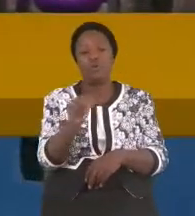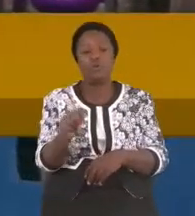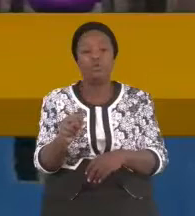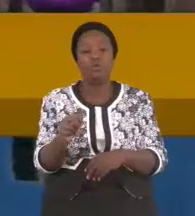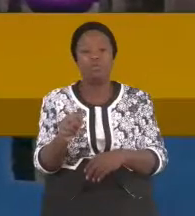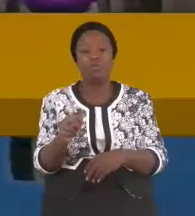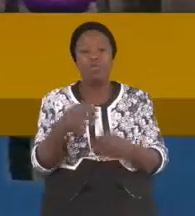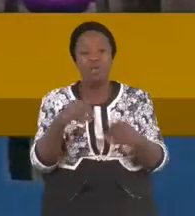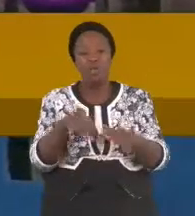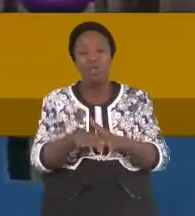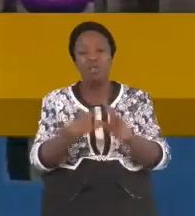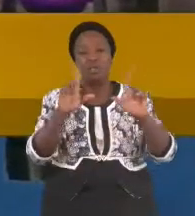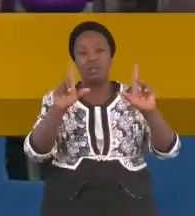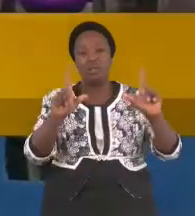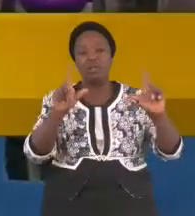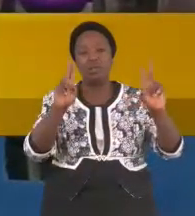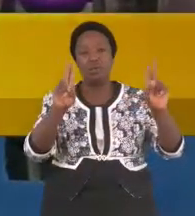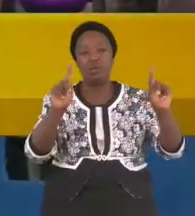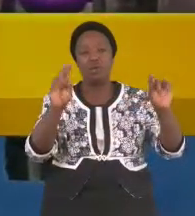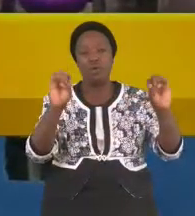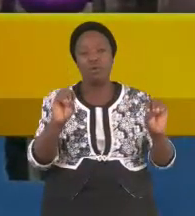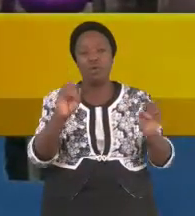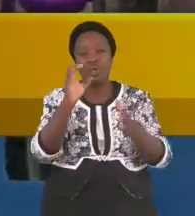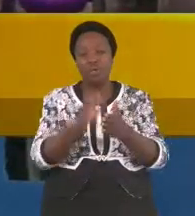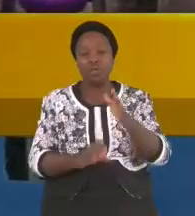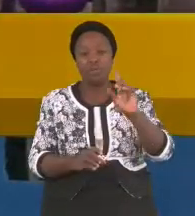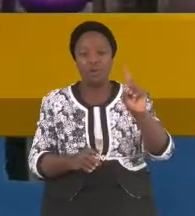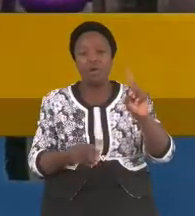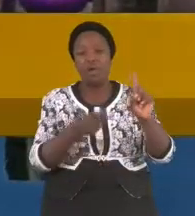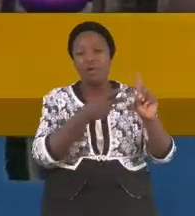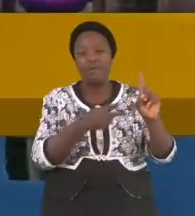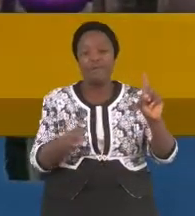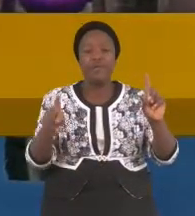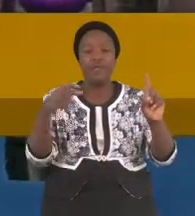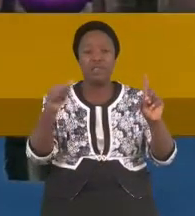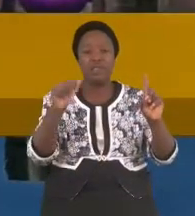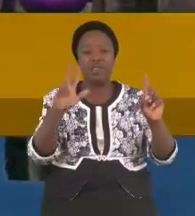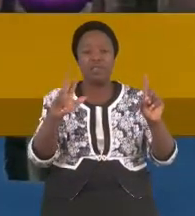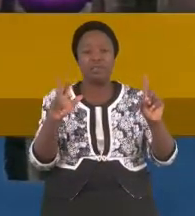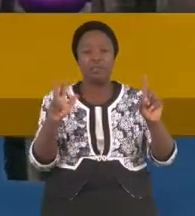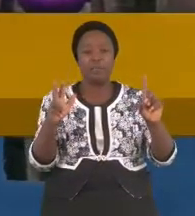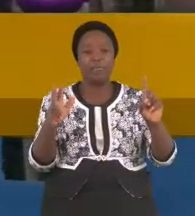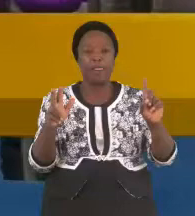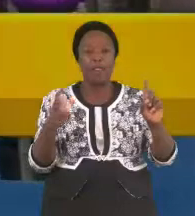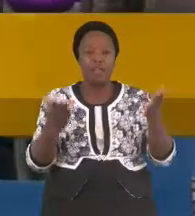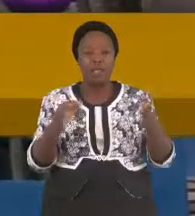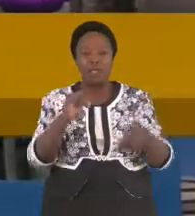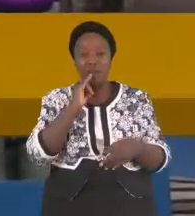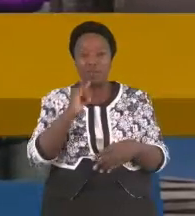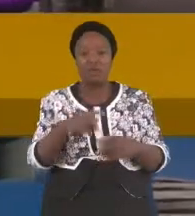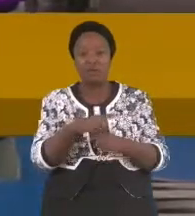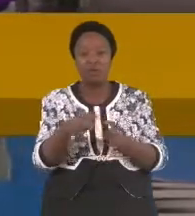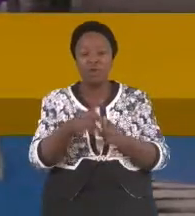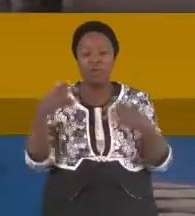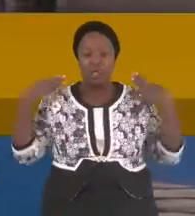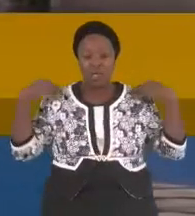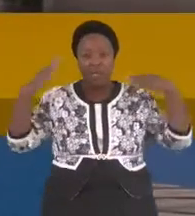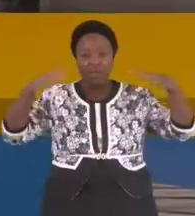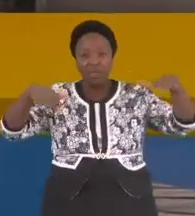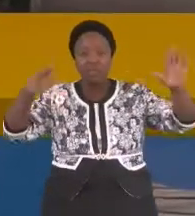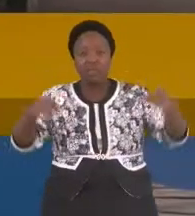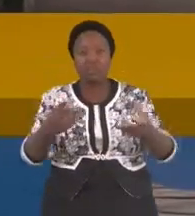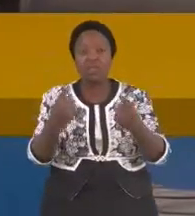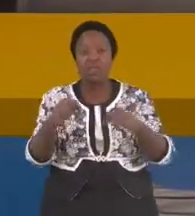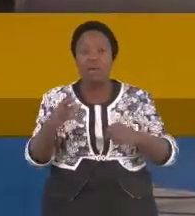chapter 1. And Luke chapter 1, we're looking at verse 13. Here is when the angel came, and